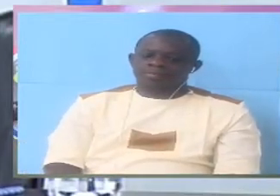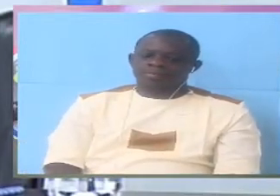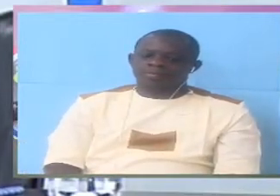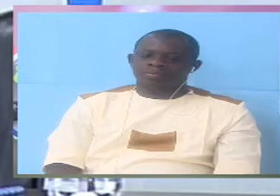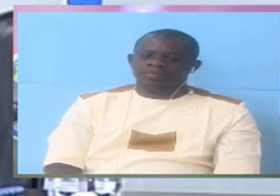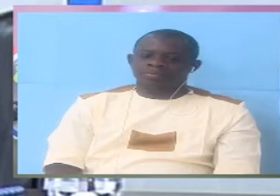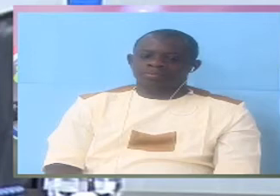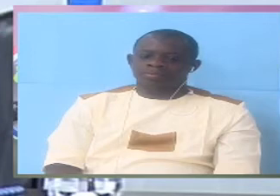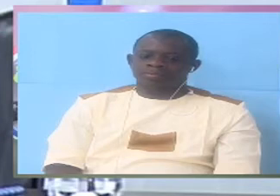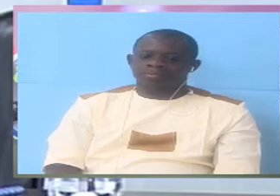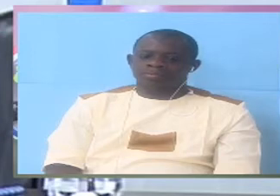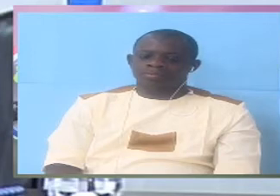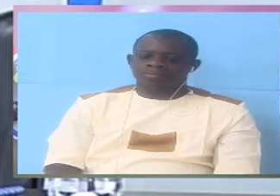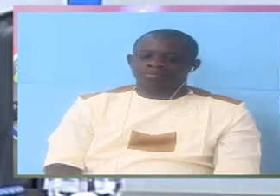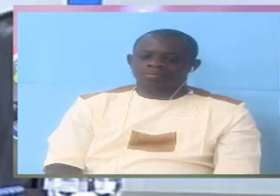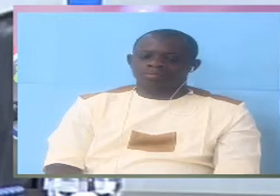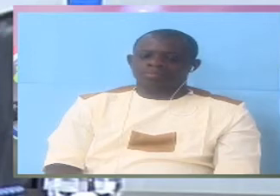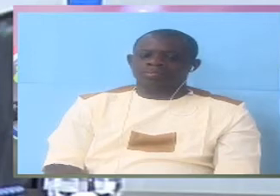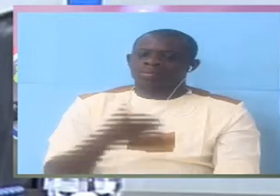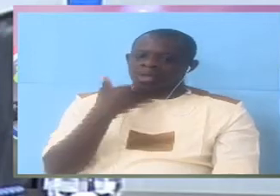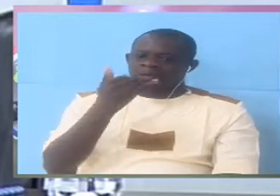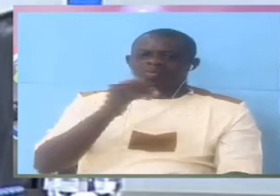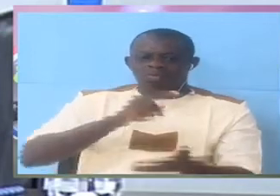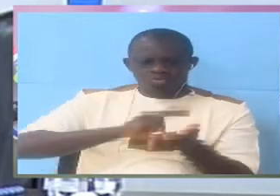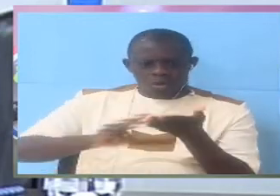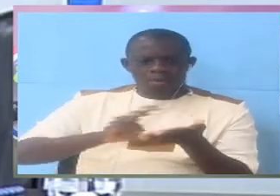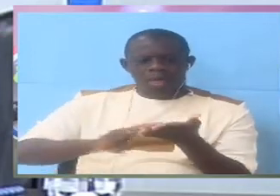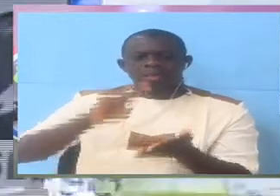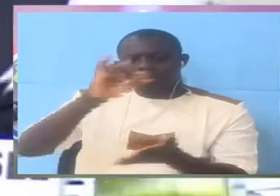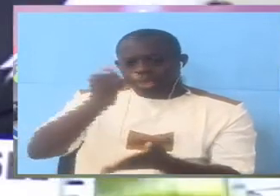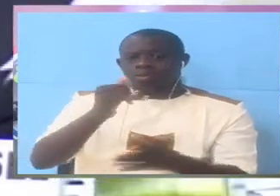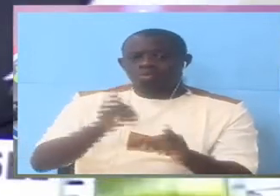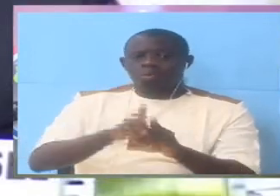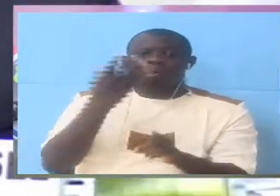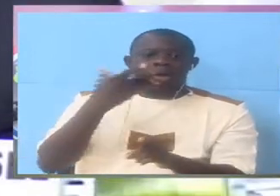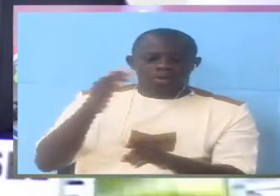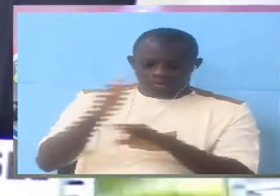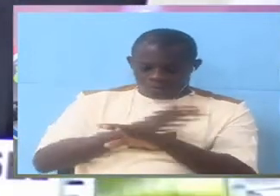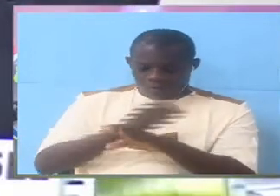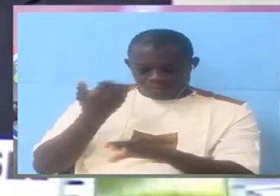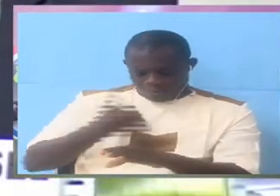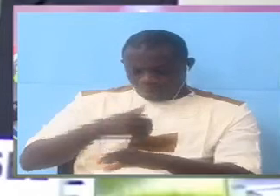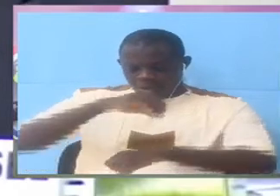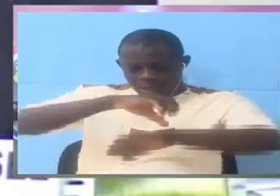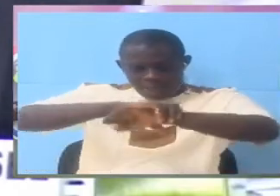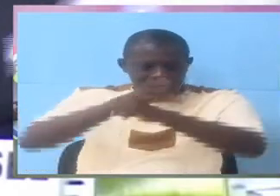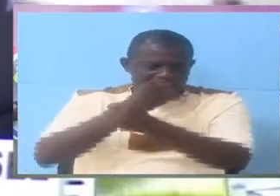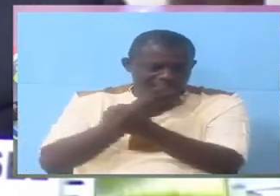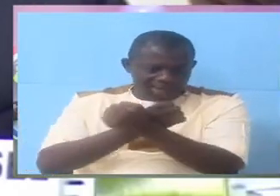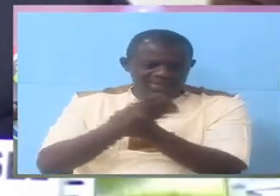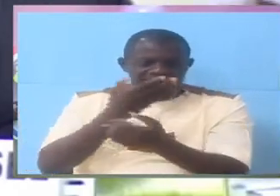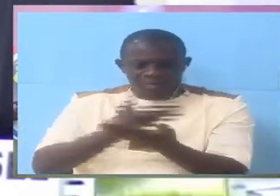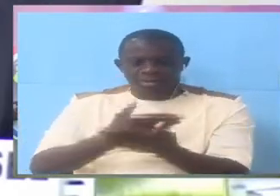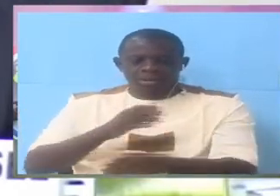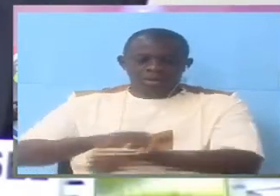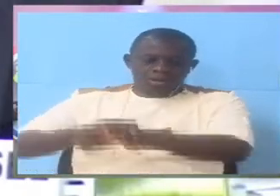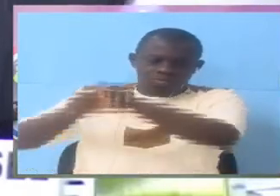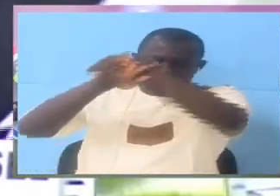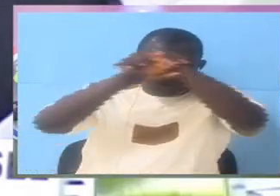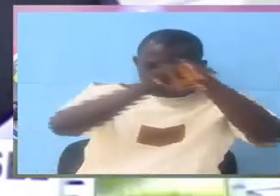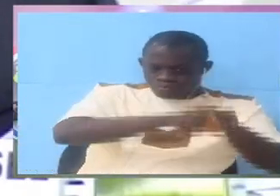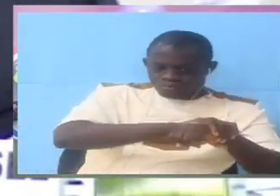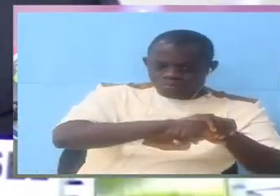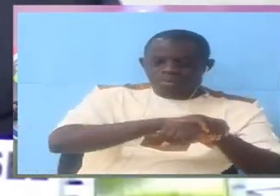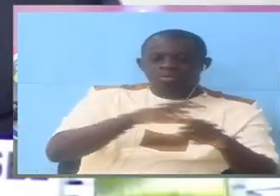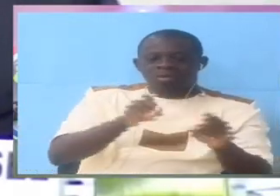That is normal. Yes. That when people are arrested and brought in, they are taken to this big